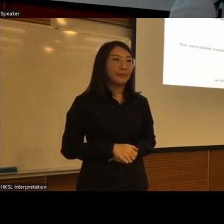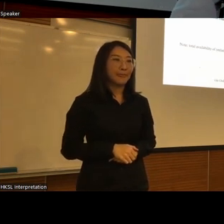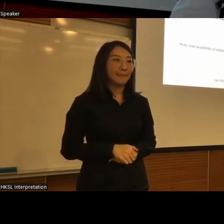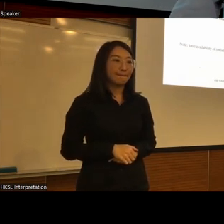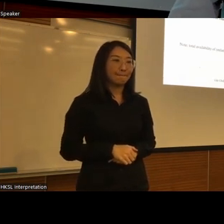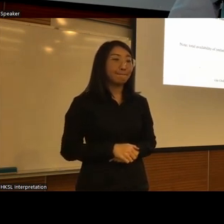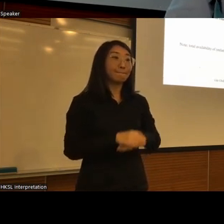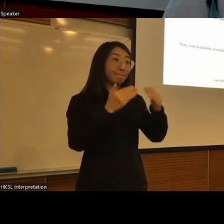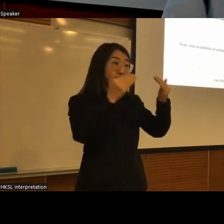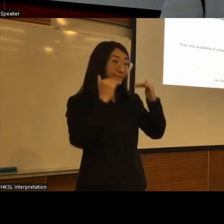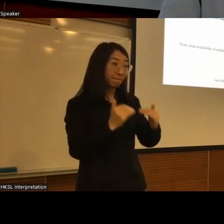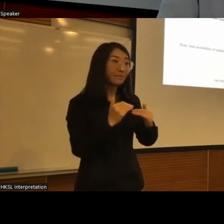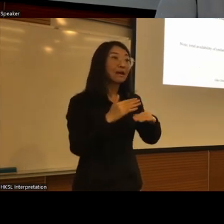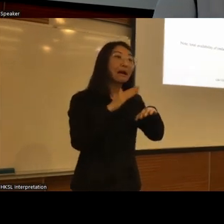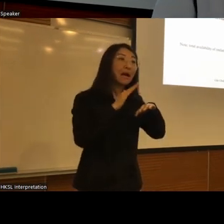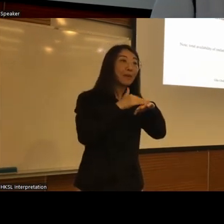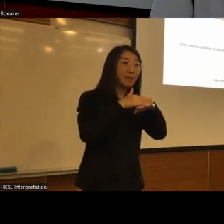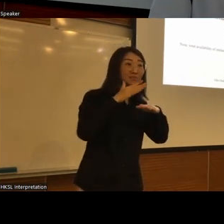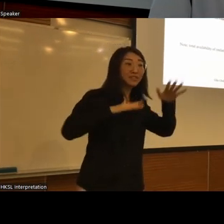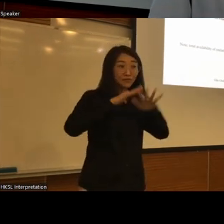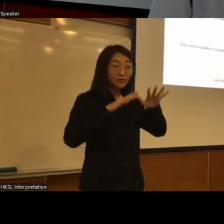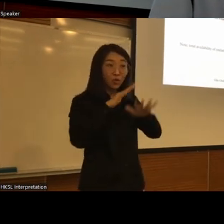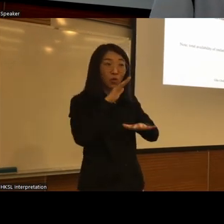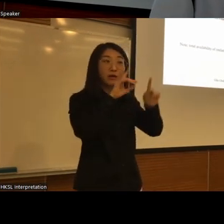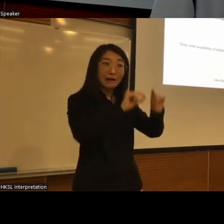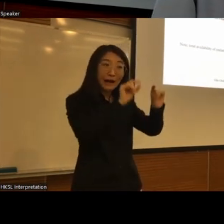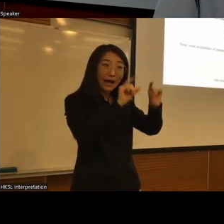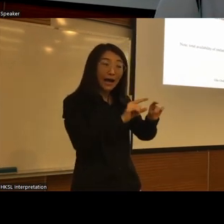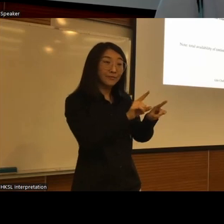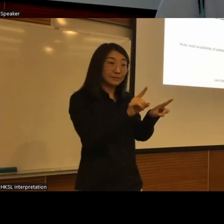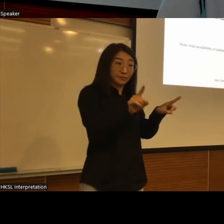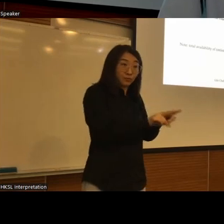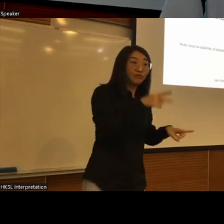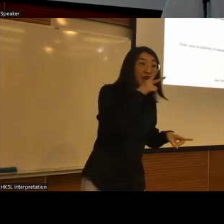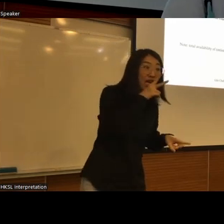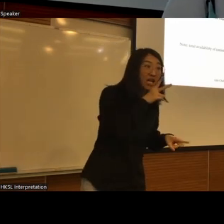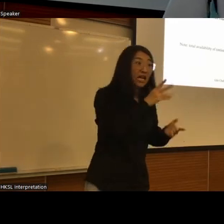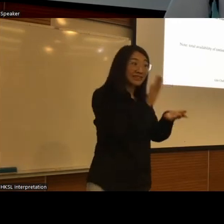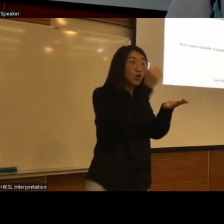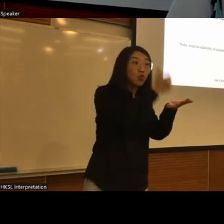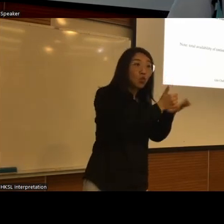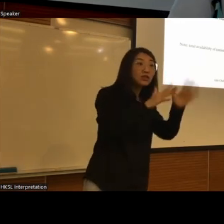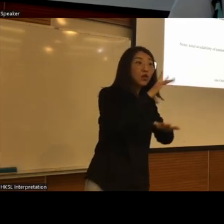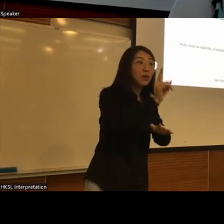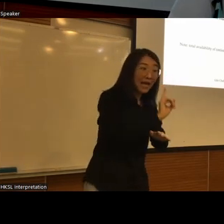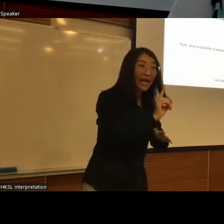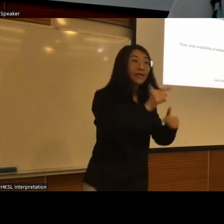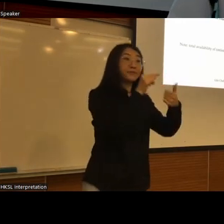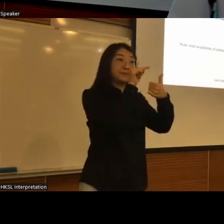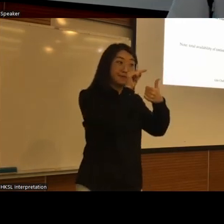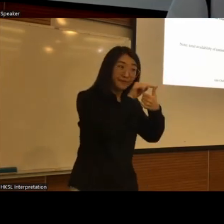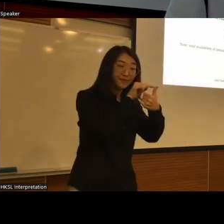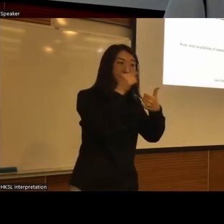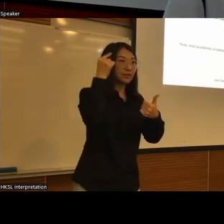Okay, so I said that the conditions for a successful simultaneous is, first of all, that you have sufficient